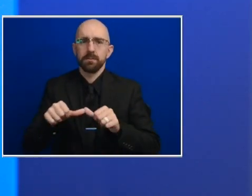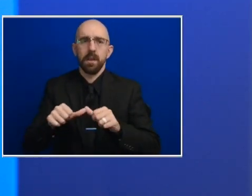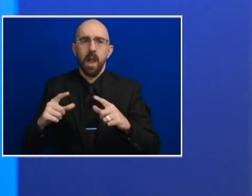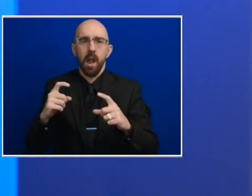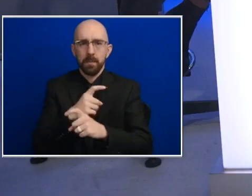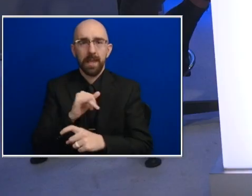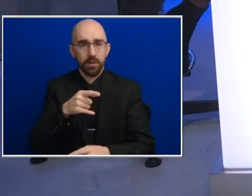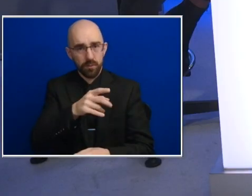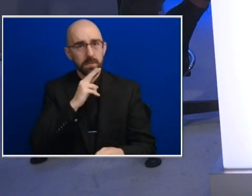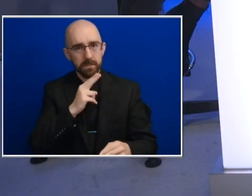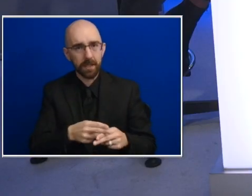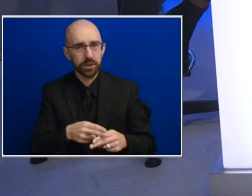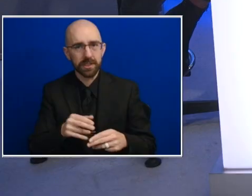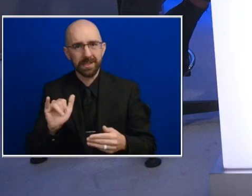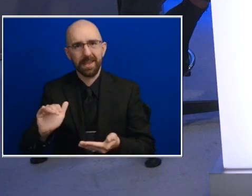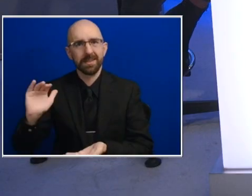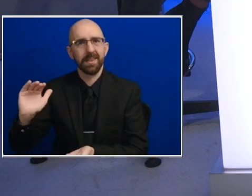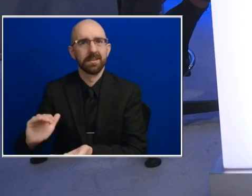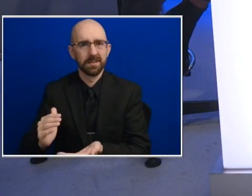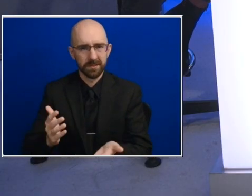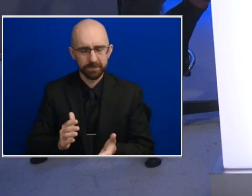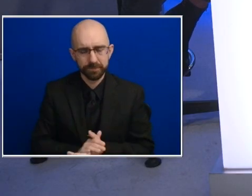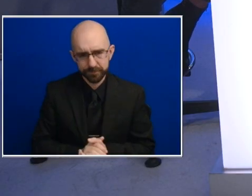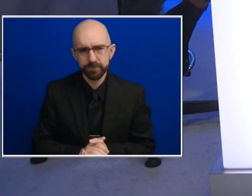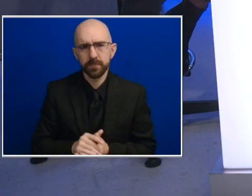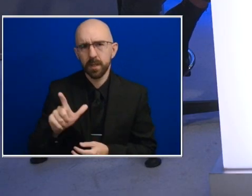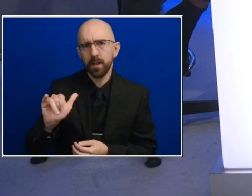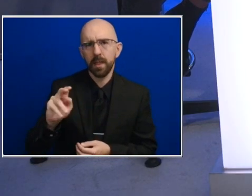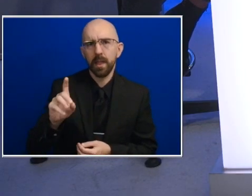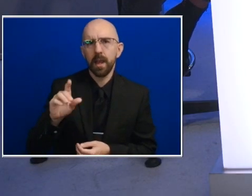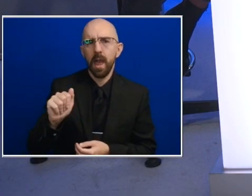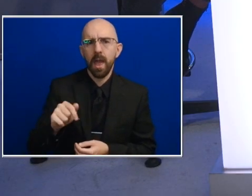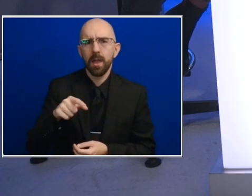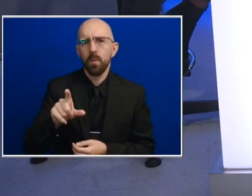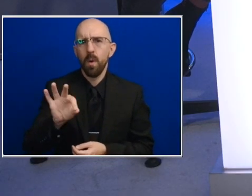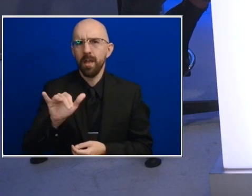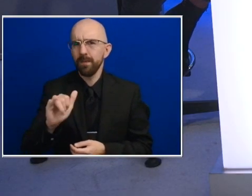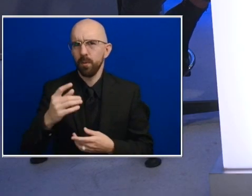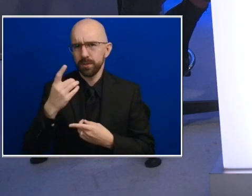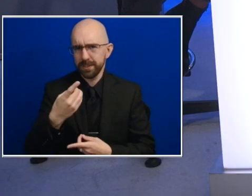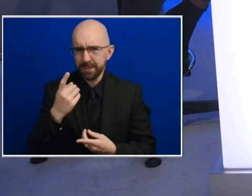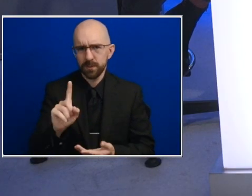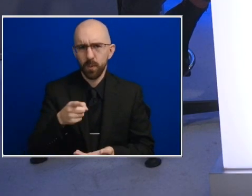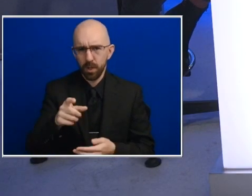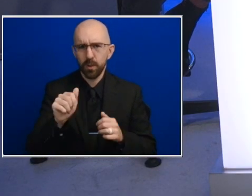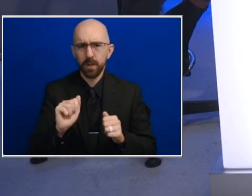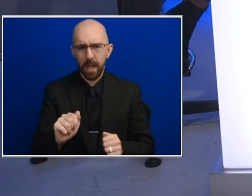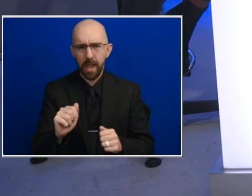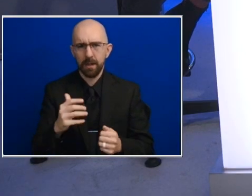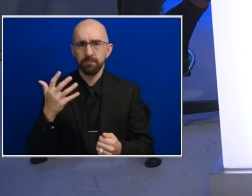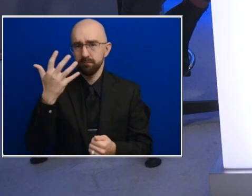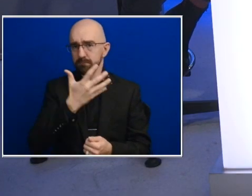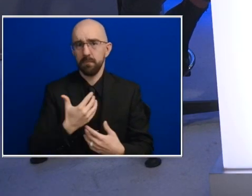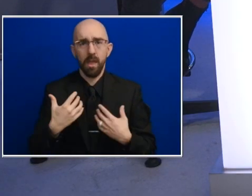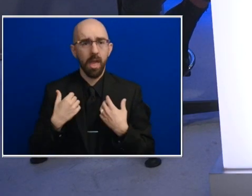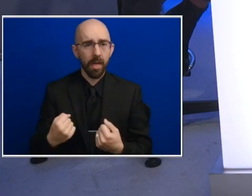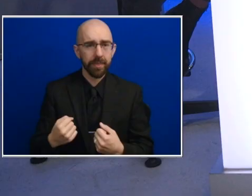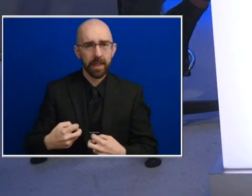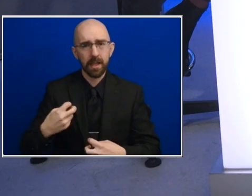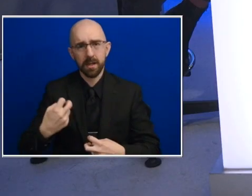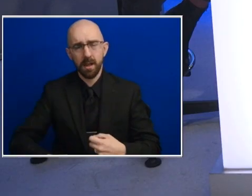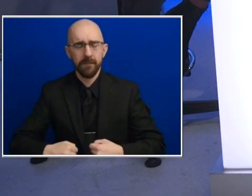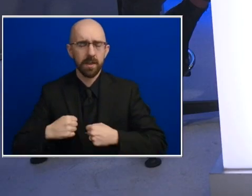Yeah. So, Linda, this is one of those diseases where you can look healthy and you're tough and